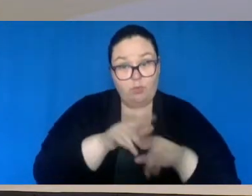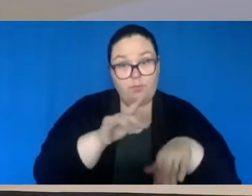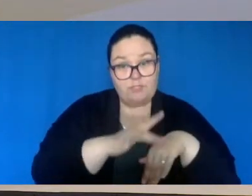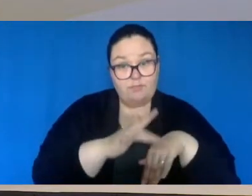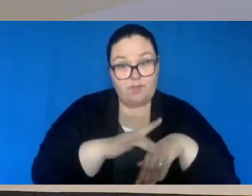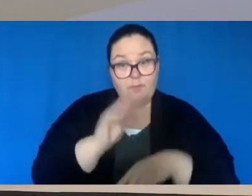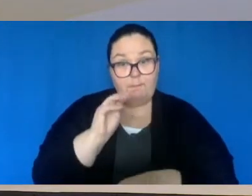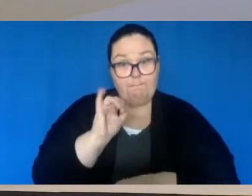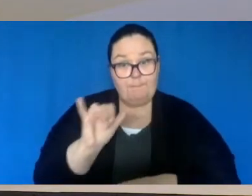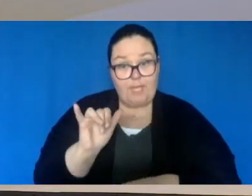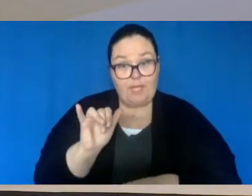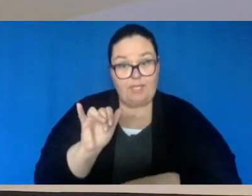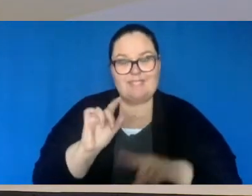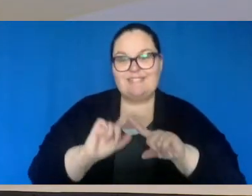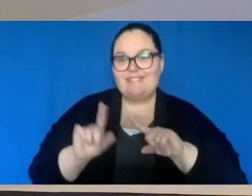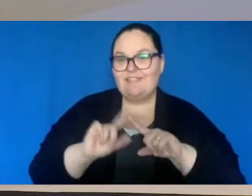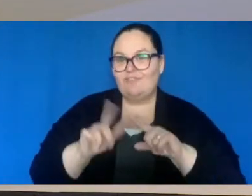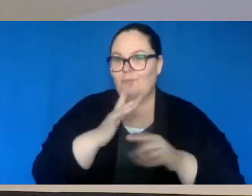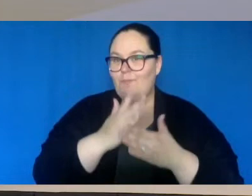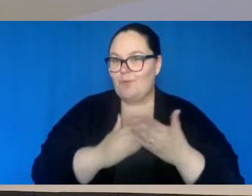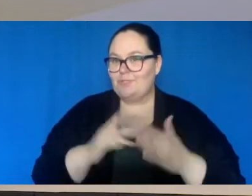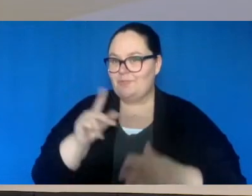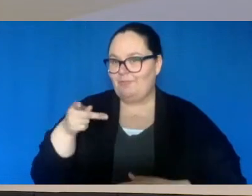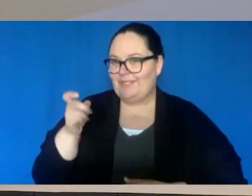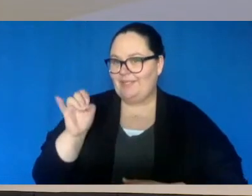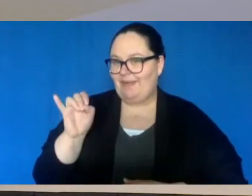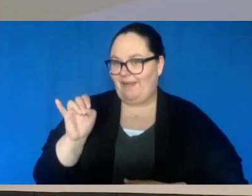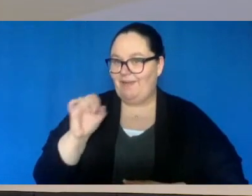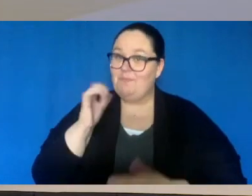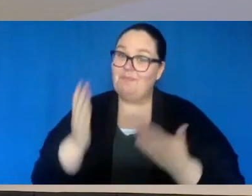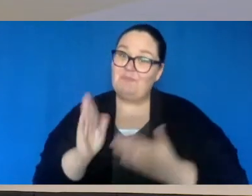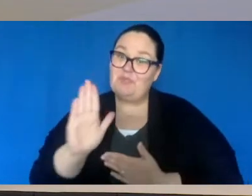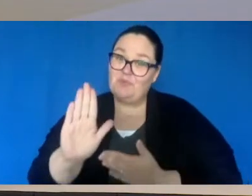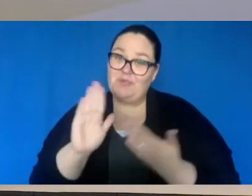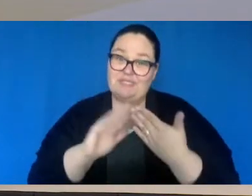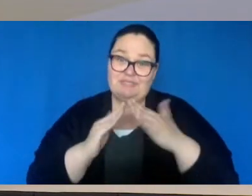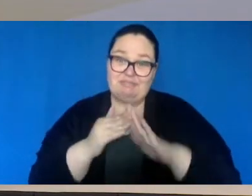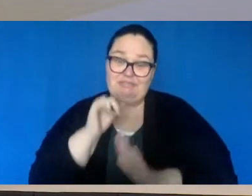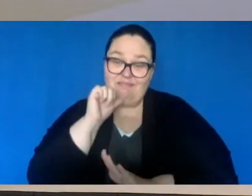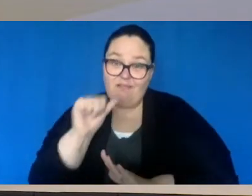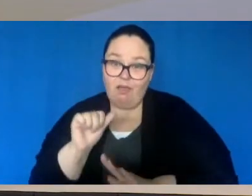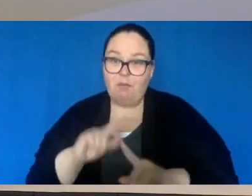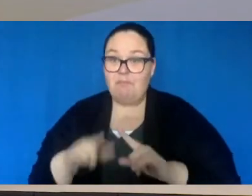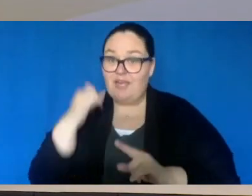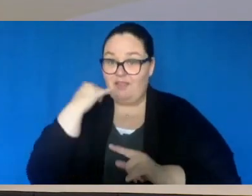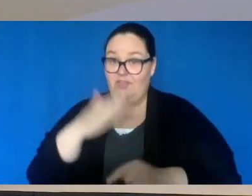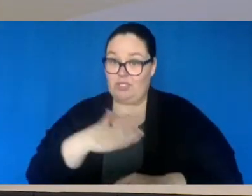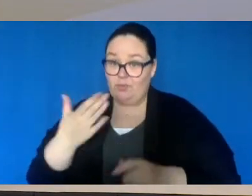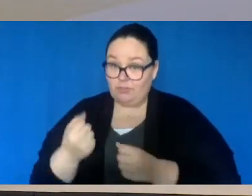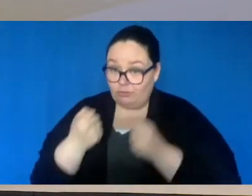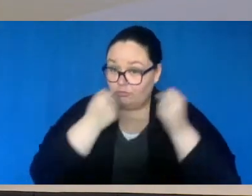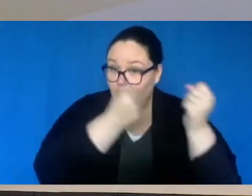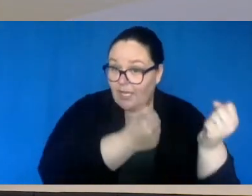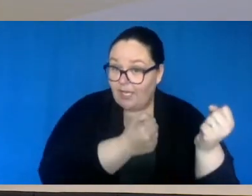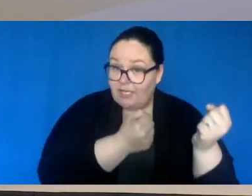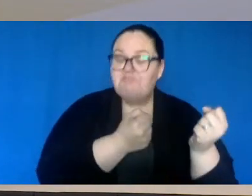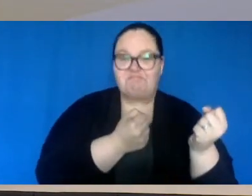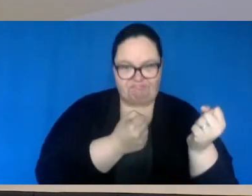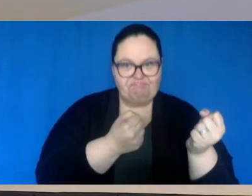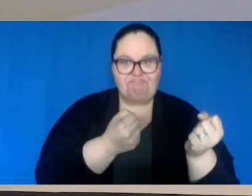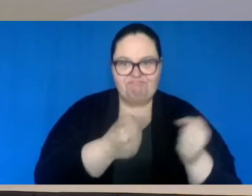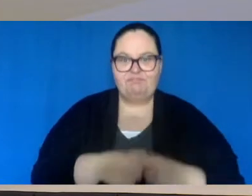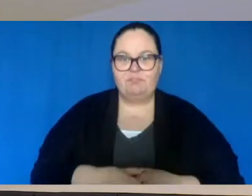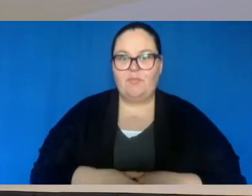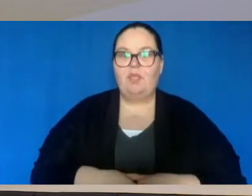May in different parts of the province, and I think people. There are definitely appointments